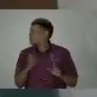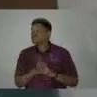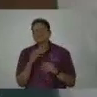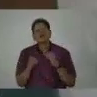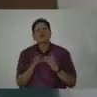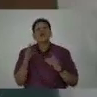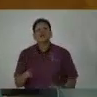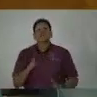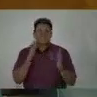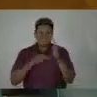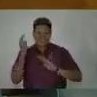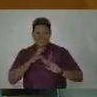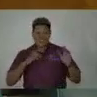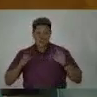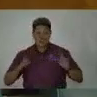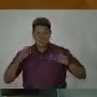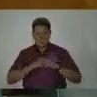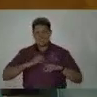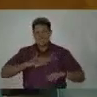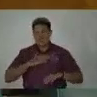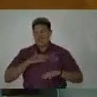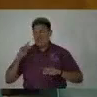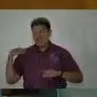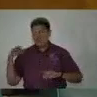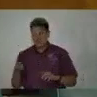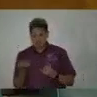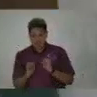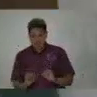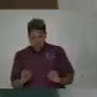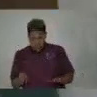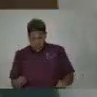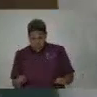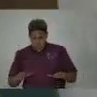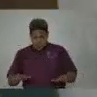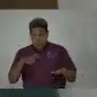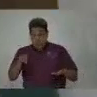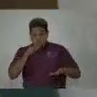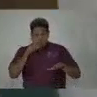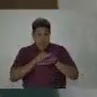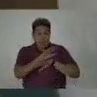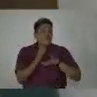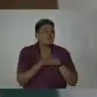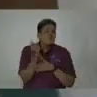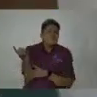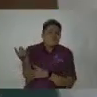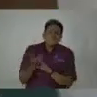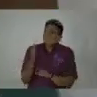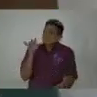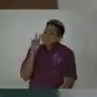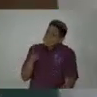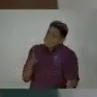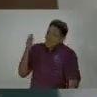did the Integrity Commission in my treatment act independently? Were they influenced by some unseen or